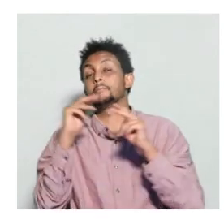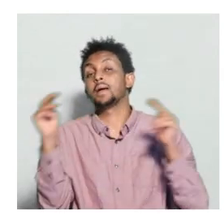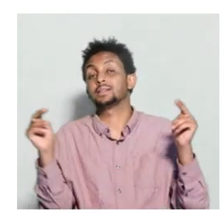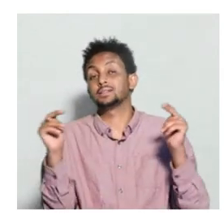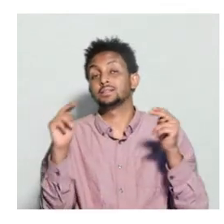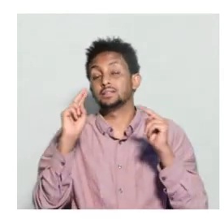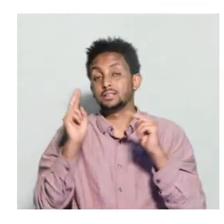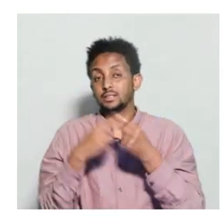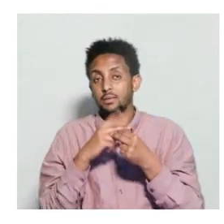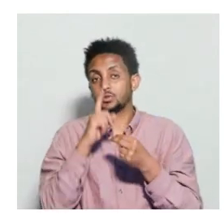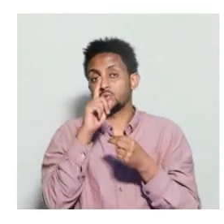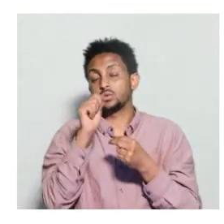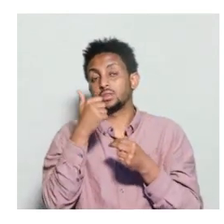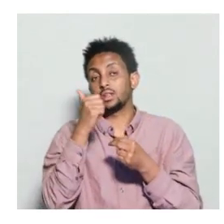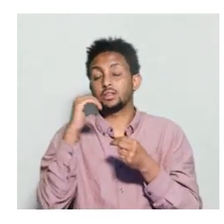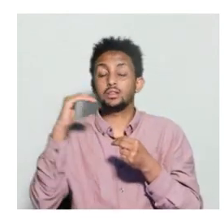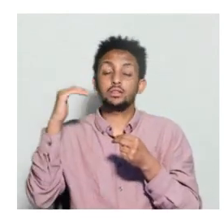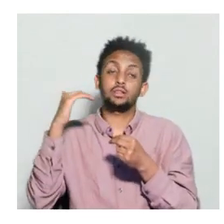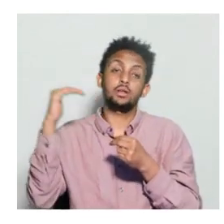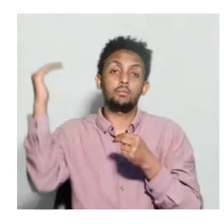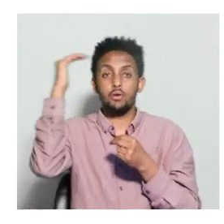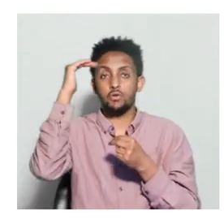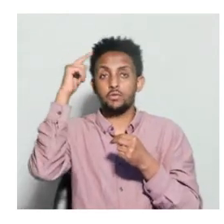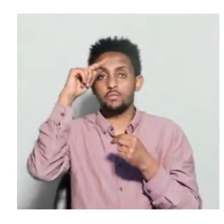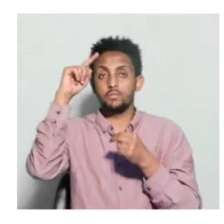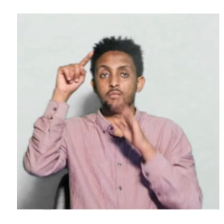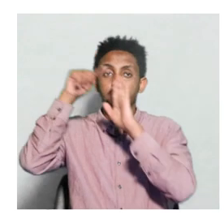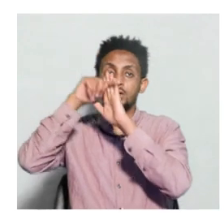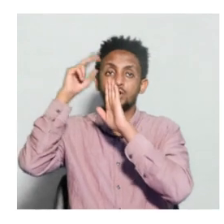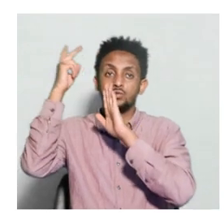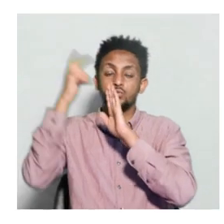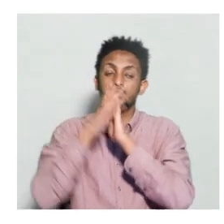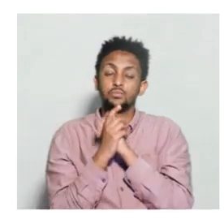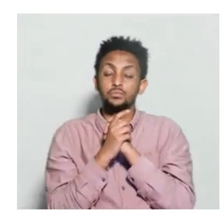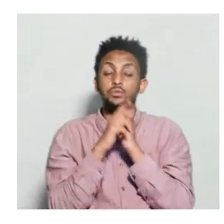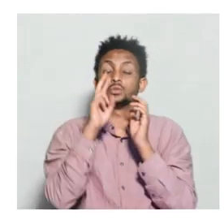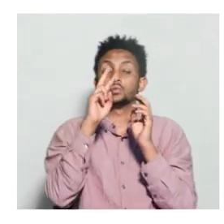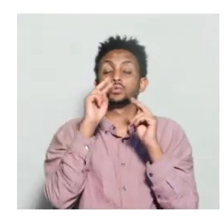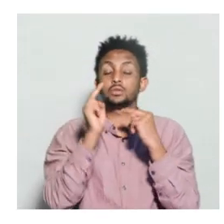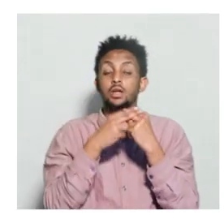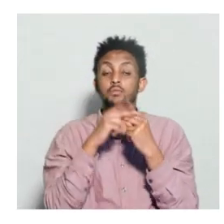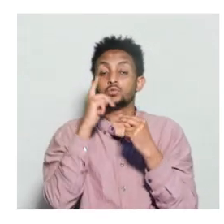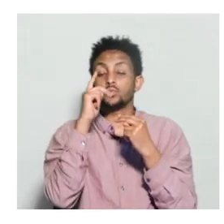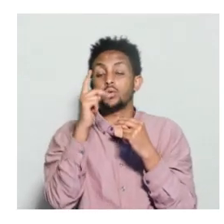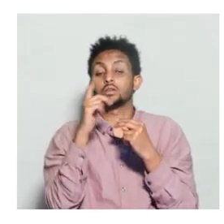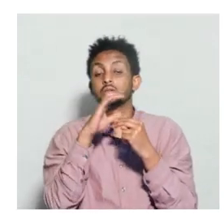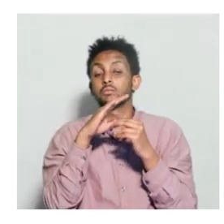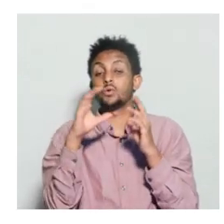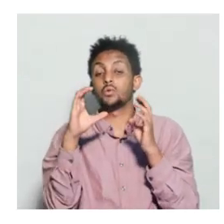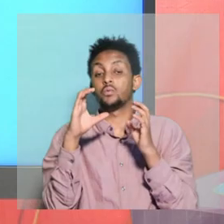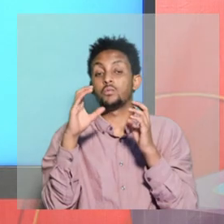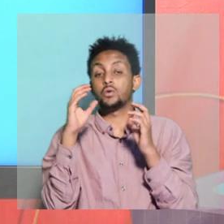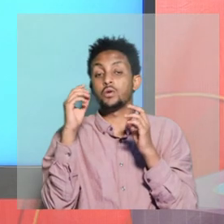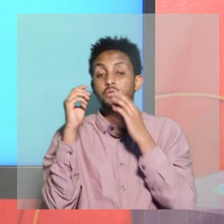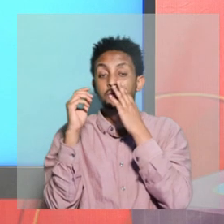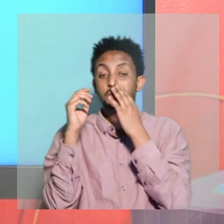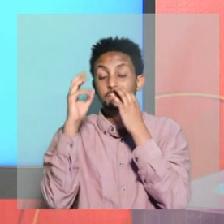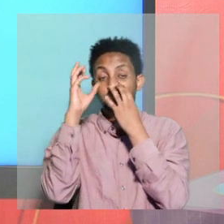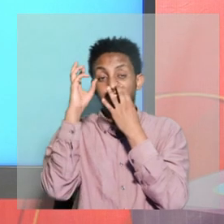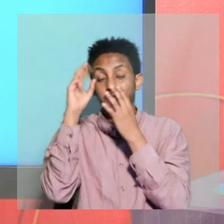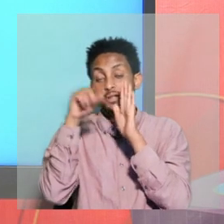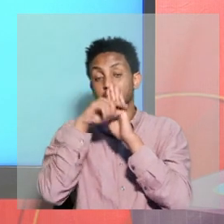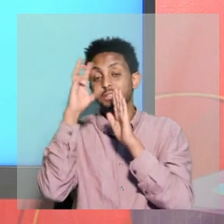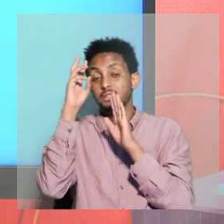have to multiply it 10 raised to minus 2. So that 2 times 10 to the power of minus 6 meter is the distance